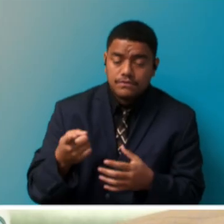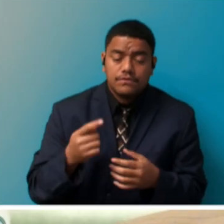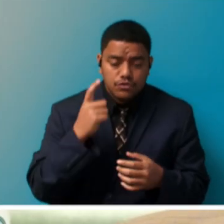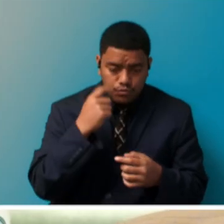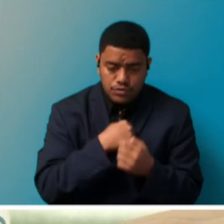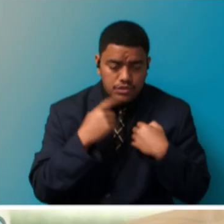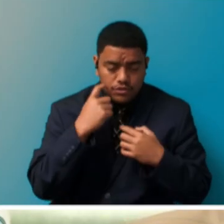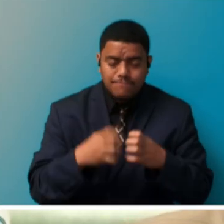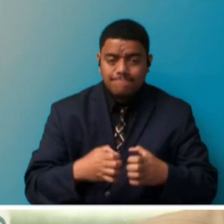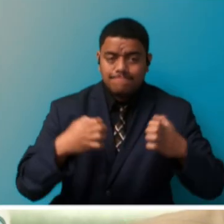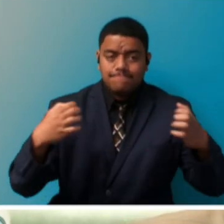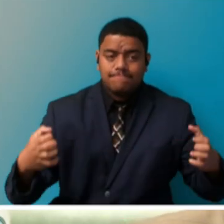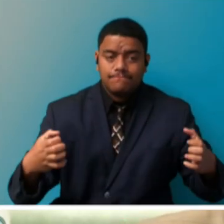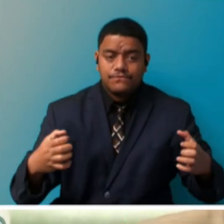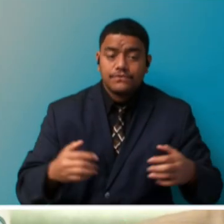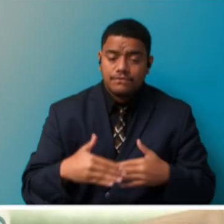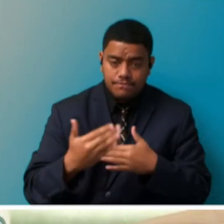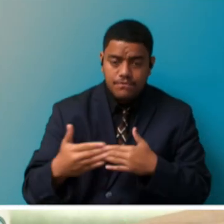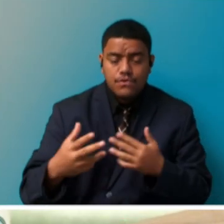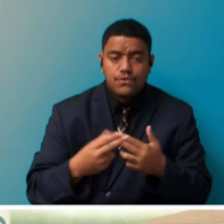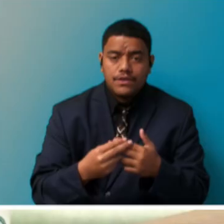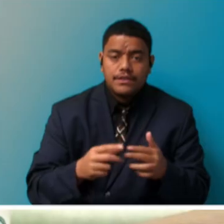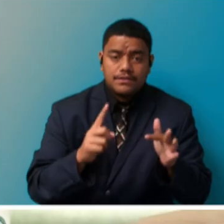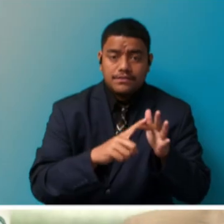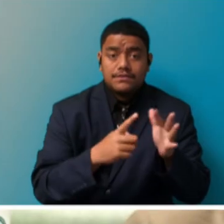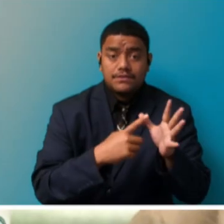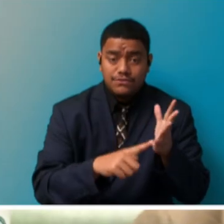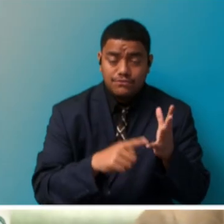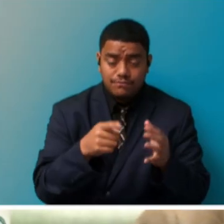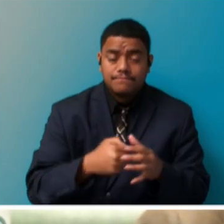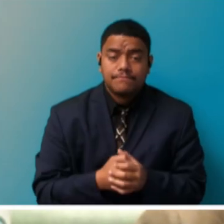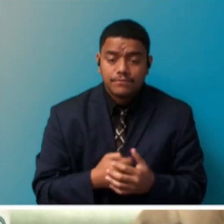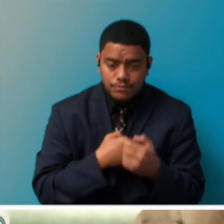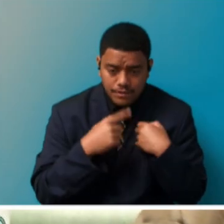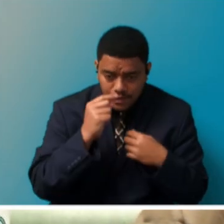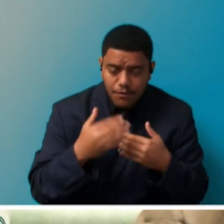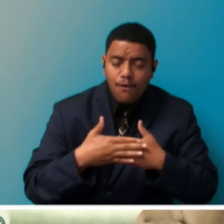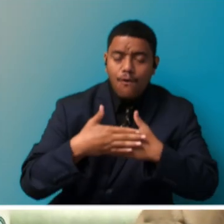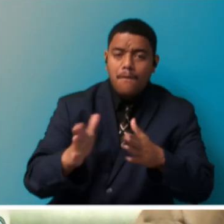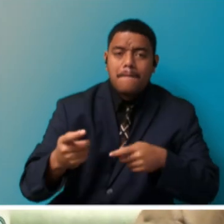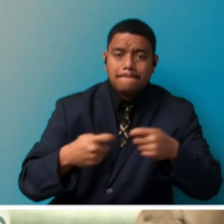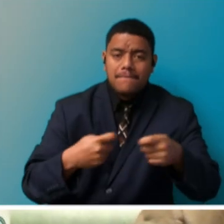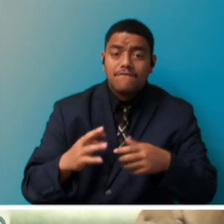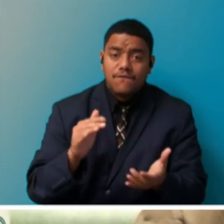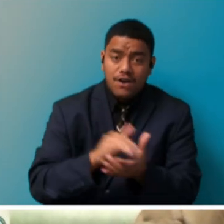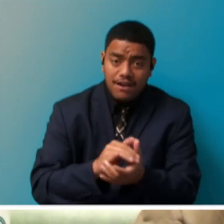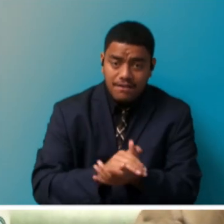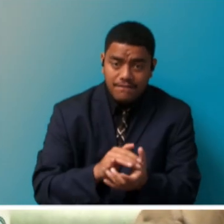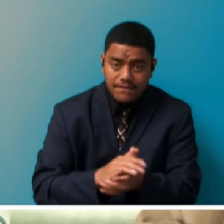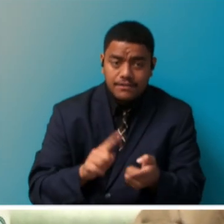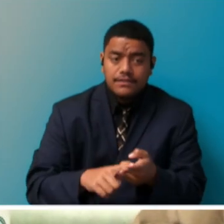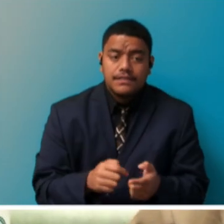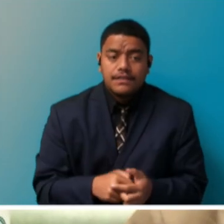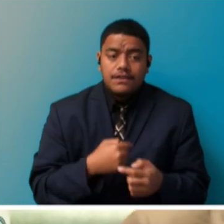is discussions ongoing with the EU to see whether we can open up the EU market for cassava. We are hopeful